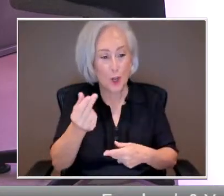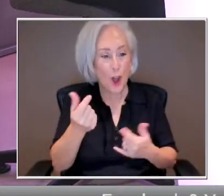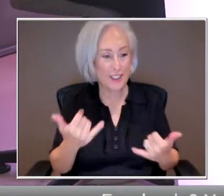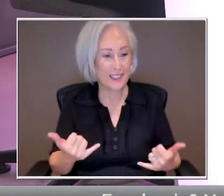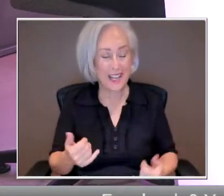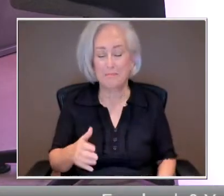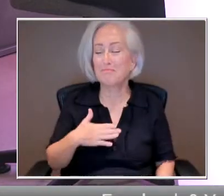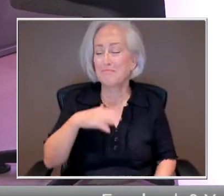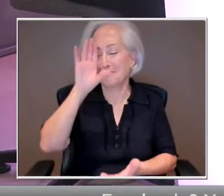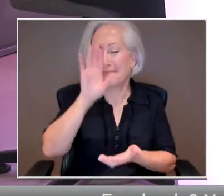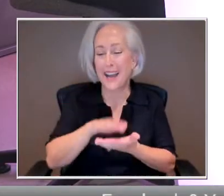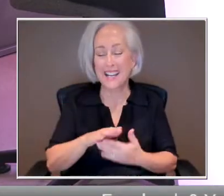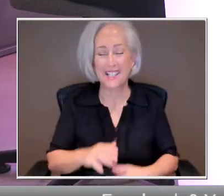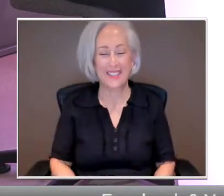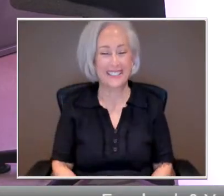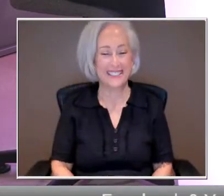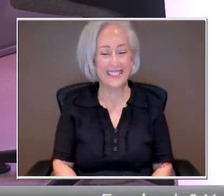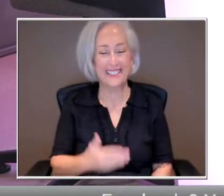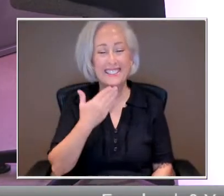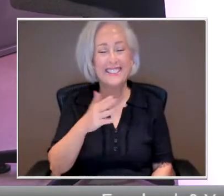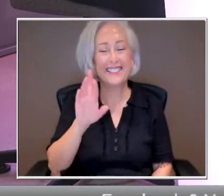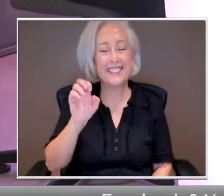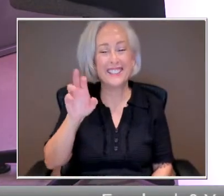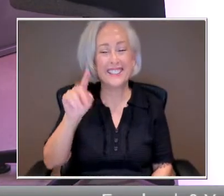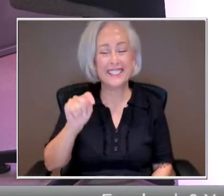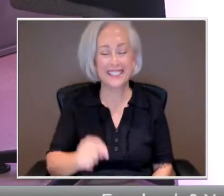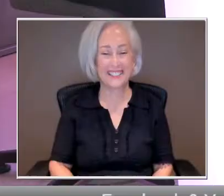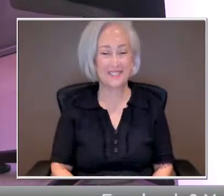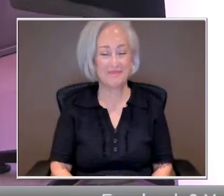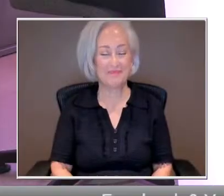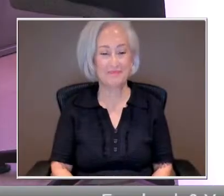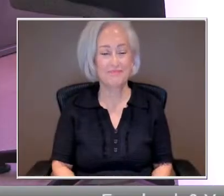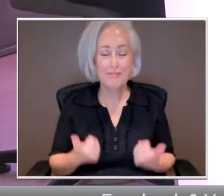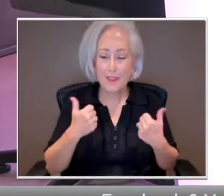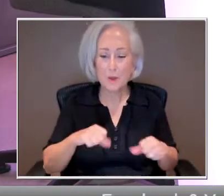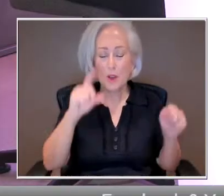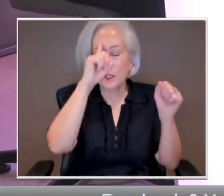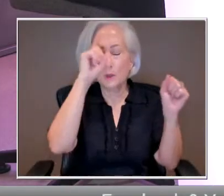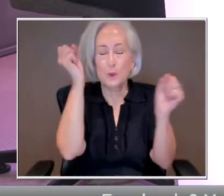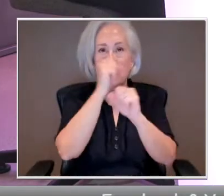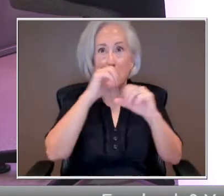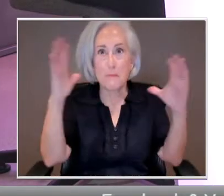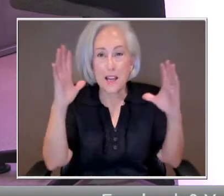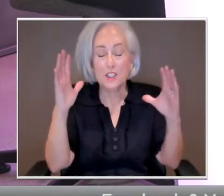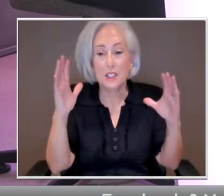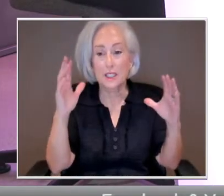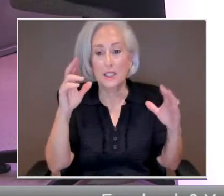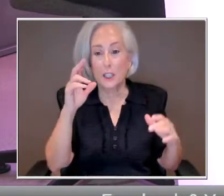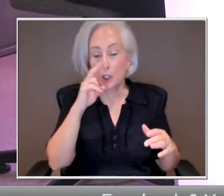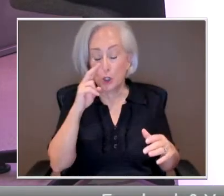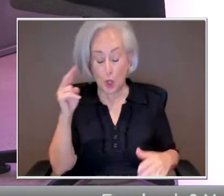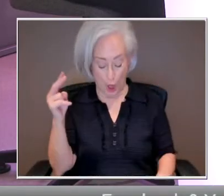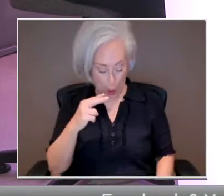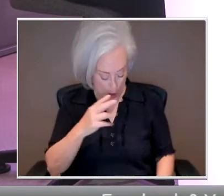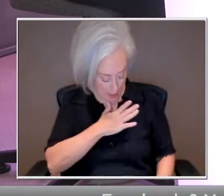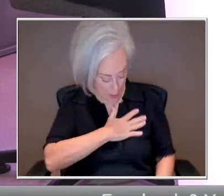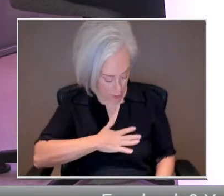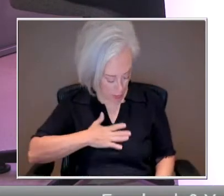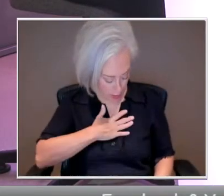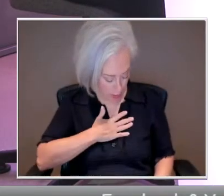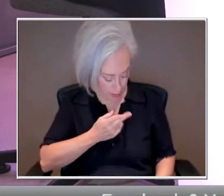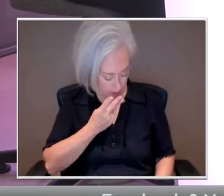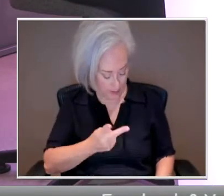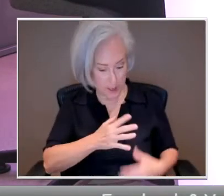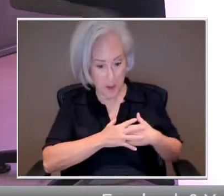there you go. Good, Robert. I'm trying to imagine what it was like to look down and see your heart pounding through